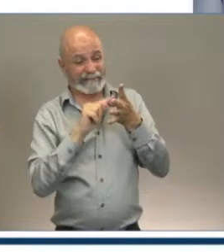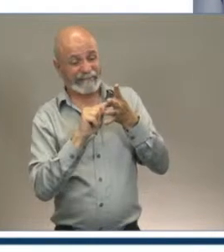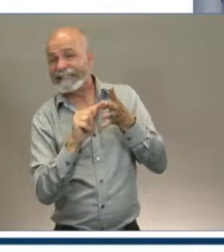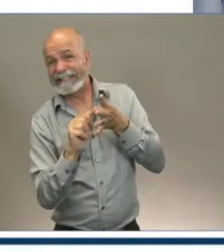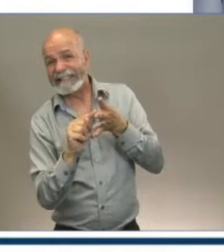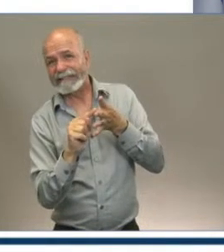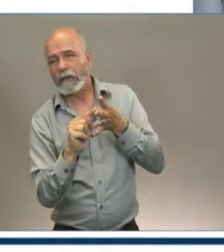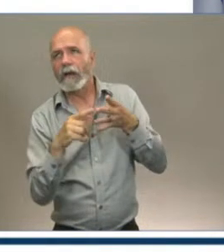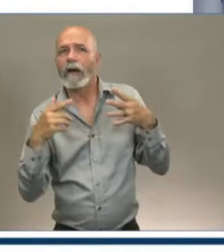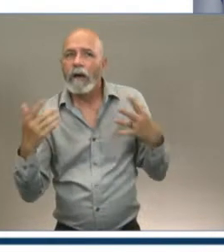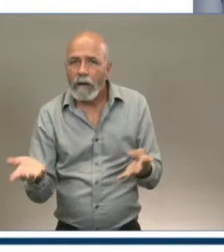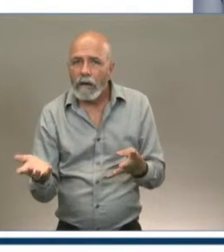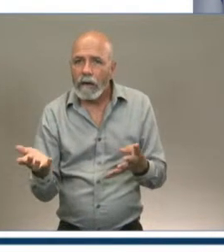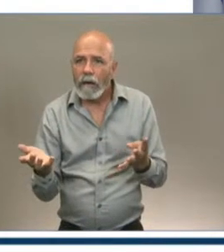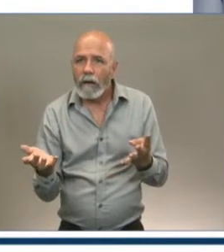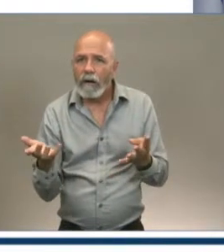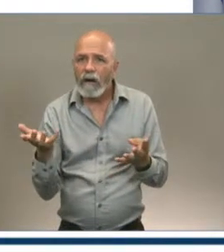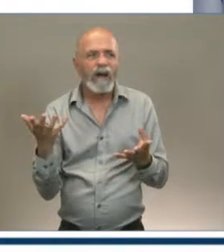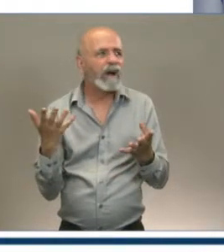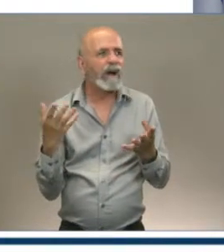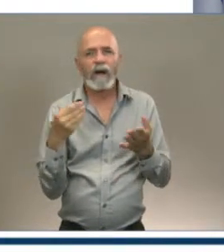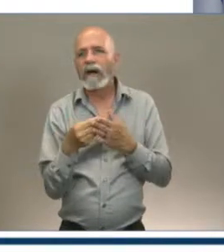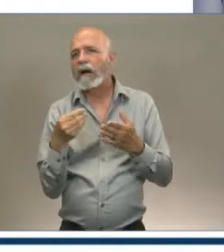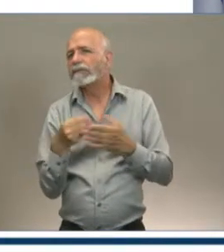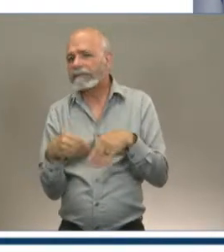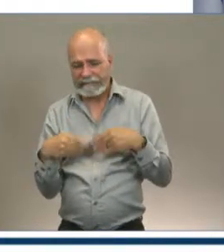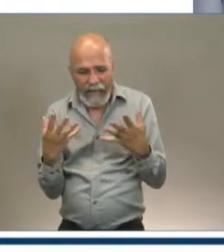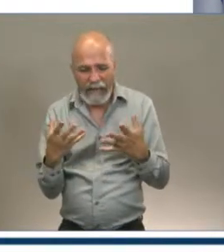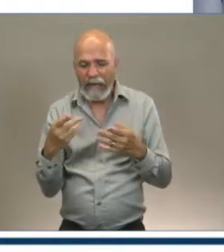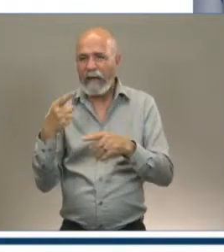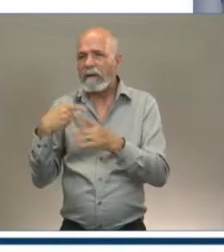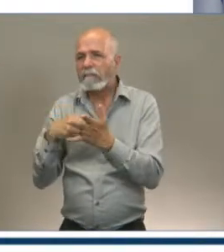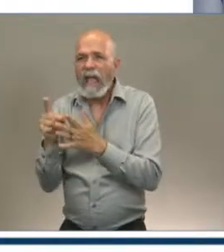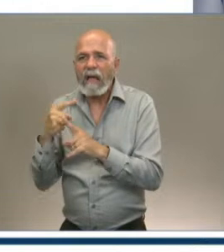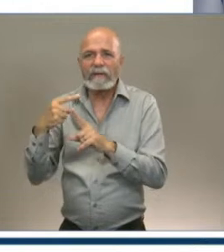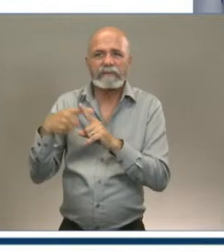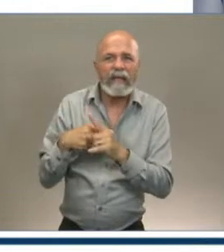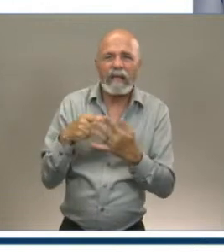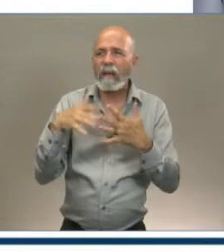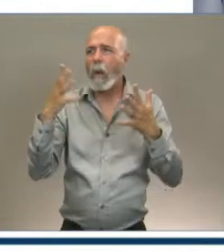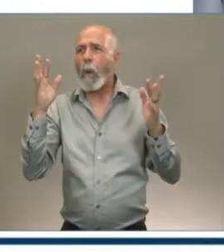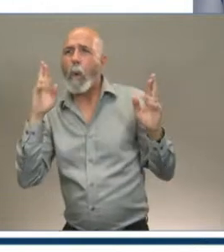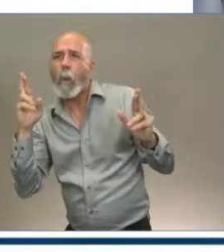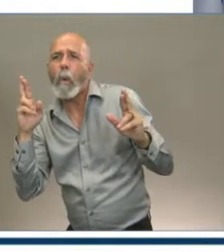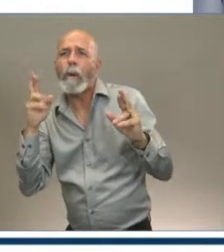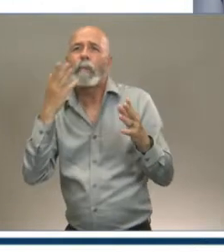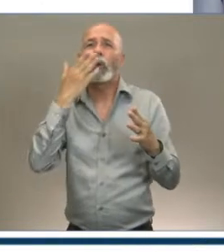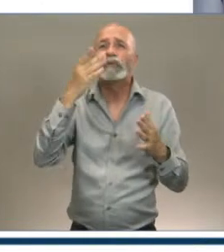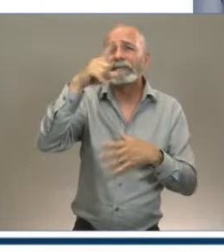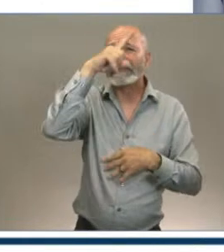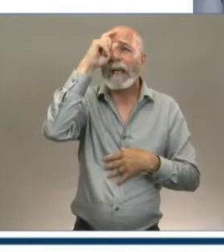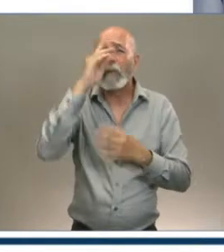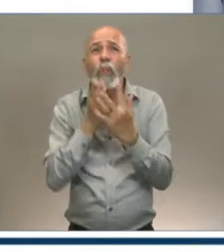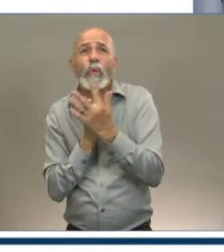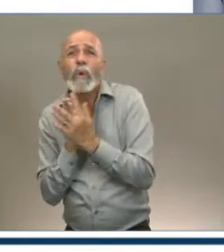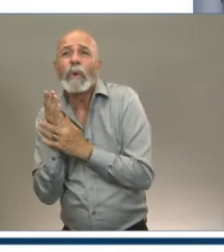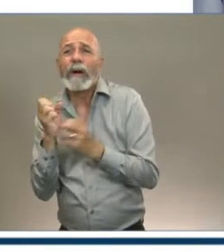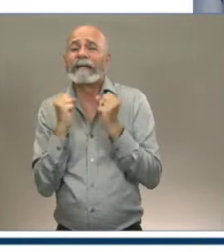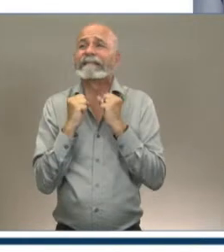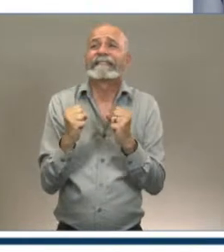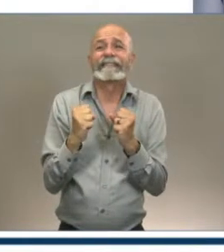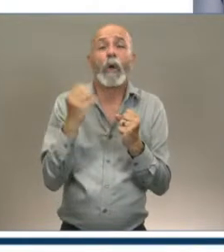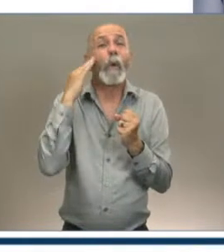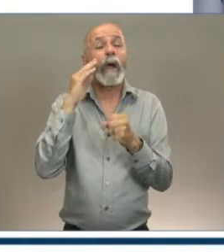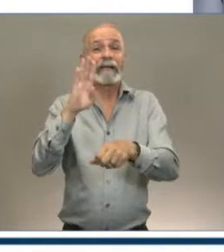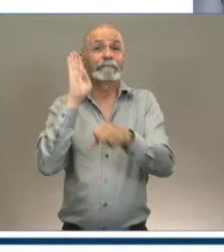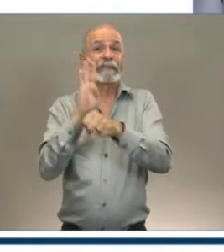certainty. You're making investments. You're hoping to have a solid summer. For many of you, it's going to be the peak season, so we really want to be there to support you and